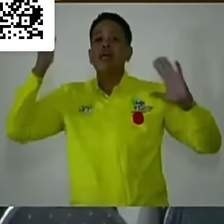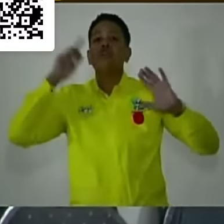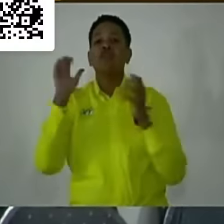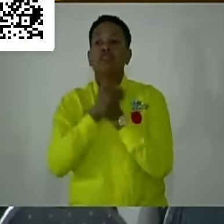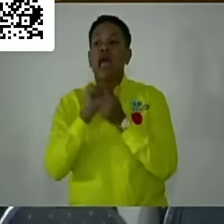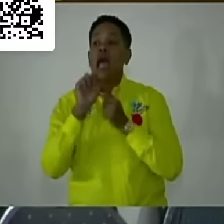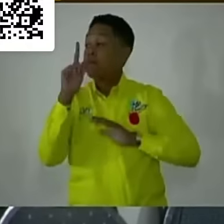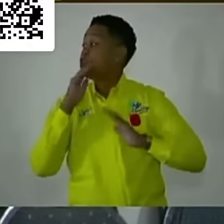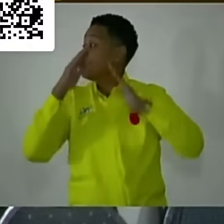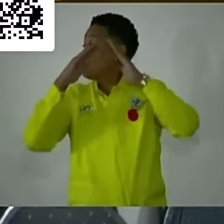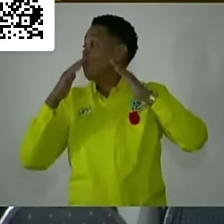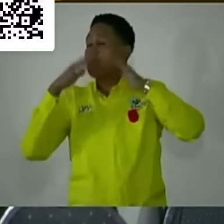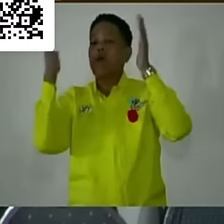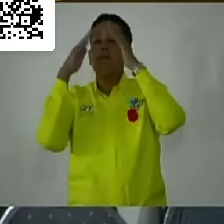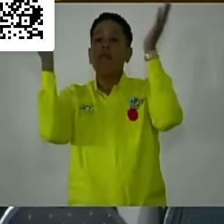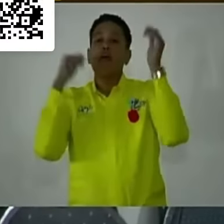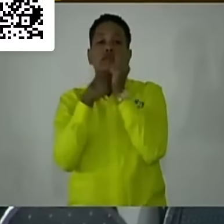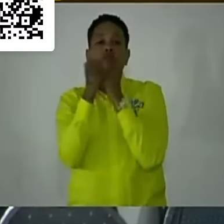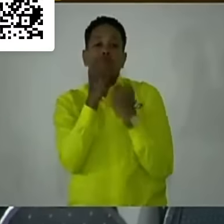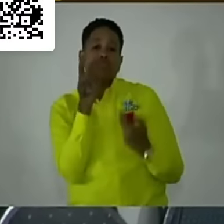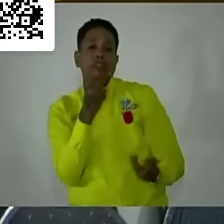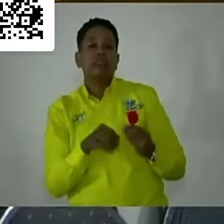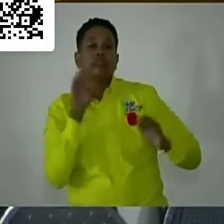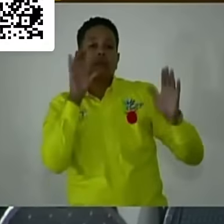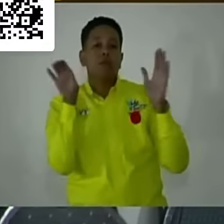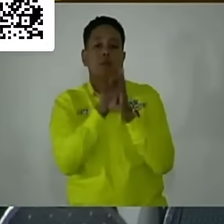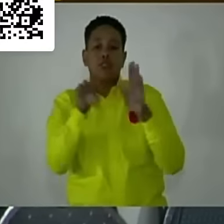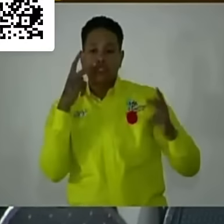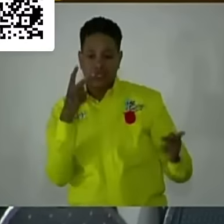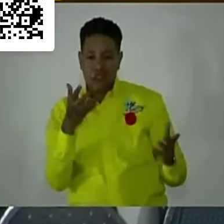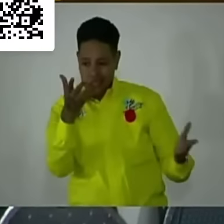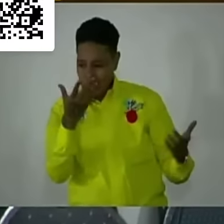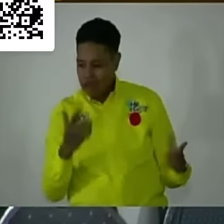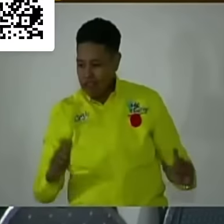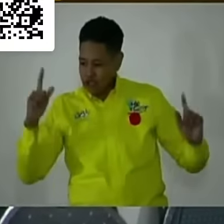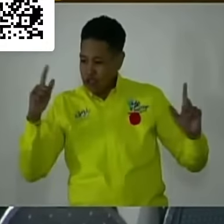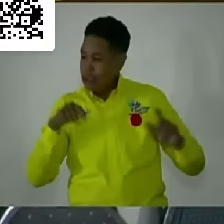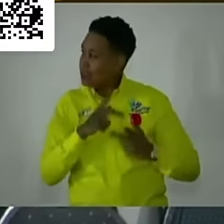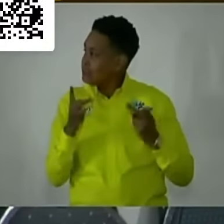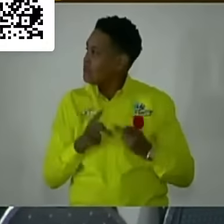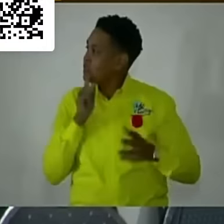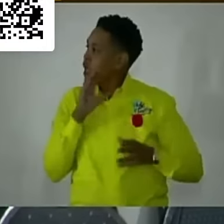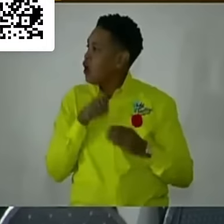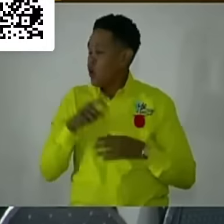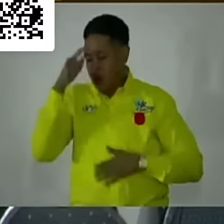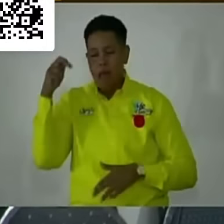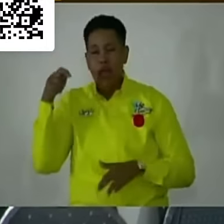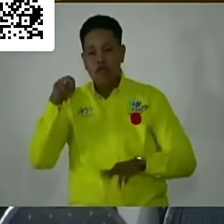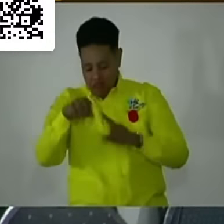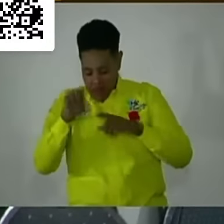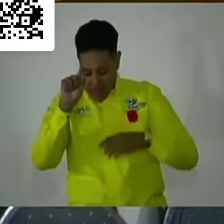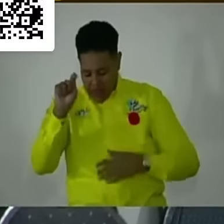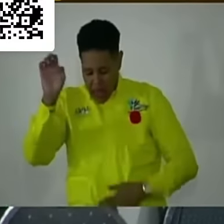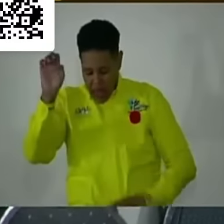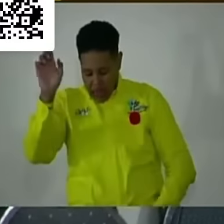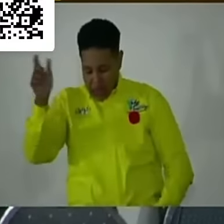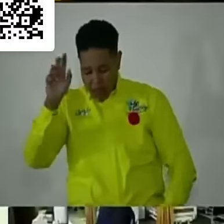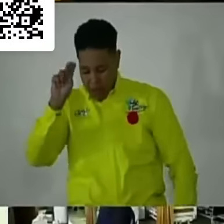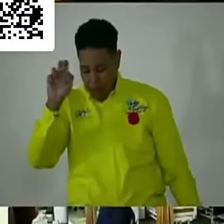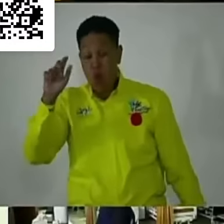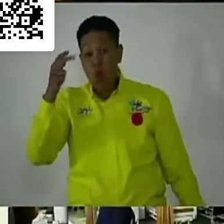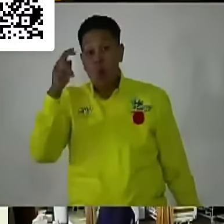to roof and infrastructure, as can be seen in the pictures on the screen. These facilities include Black River in St. Elizabeth, Noel Homes